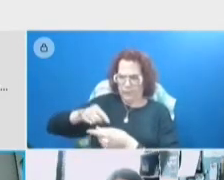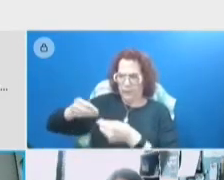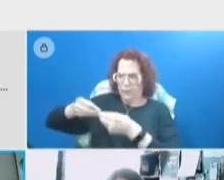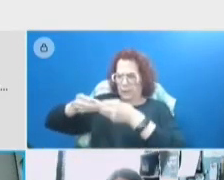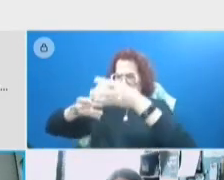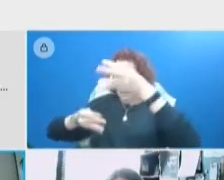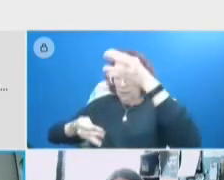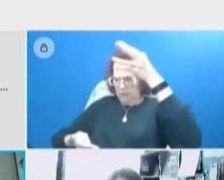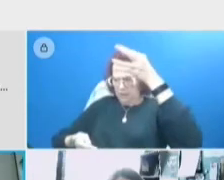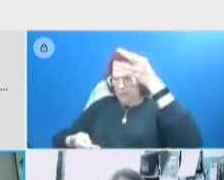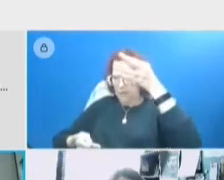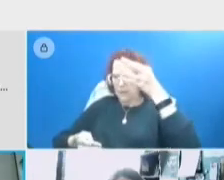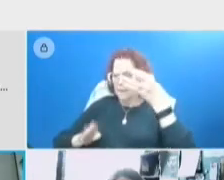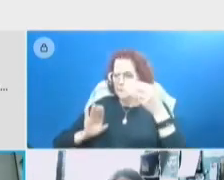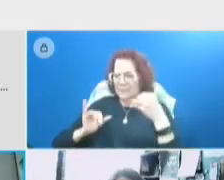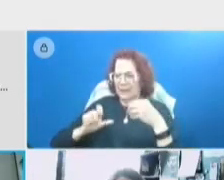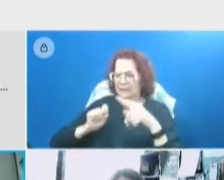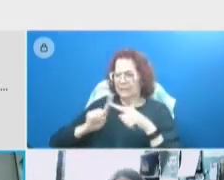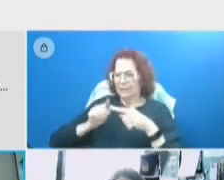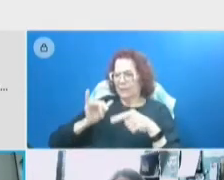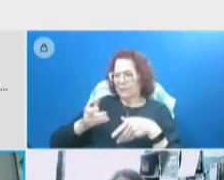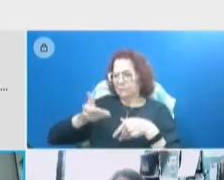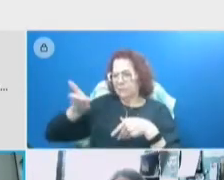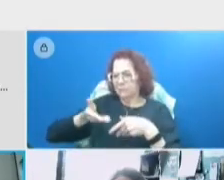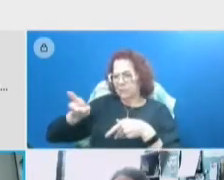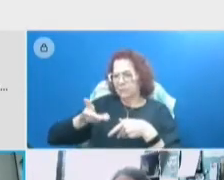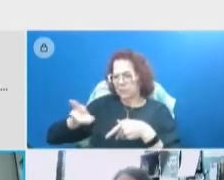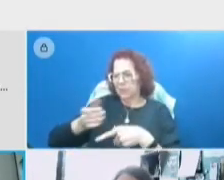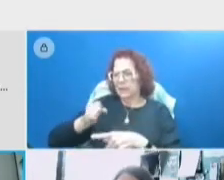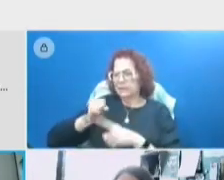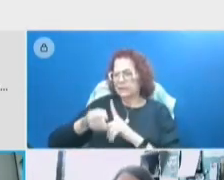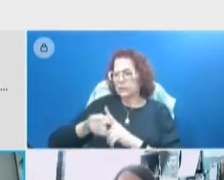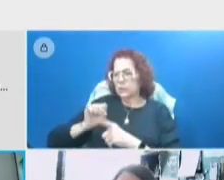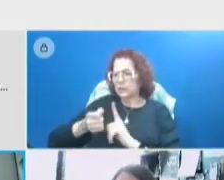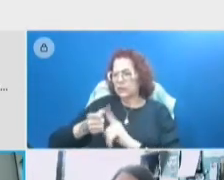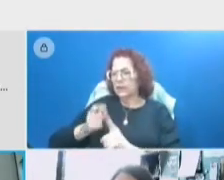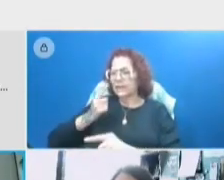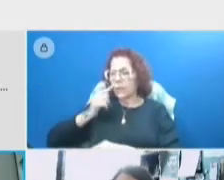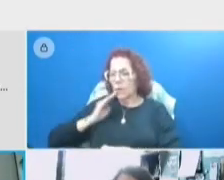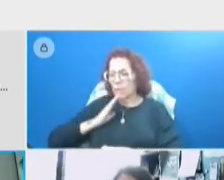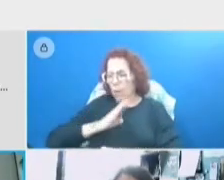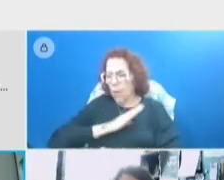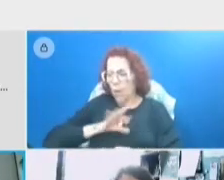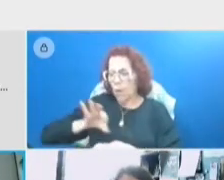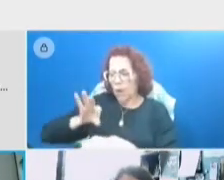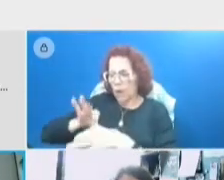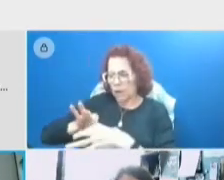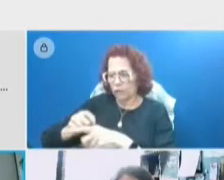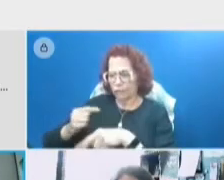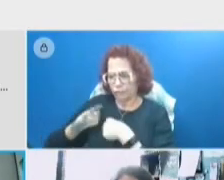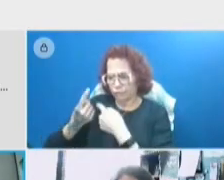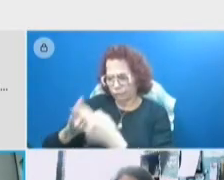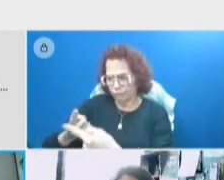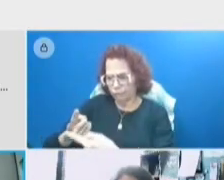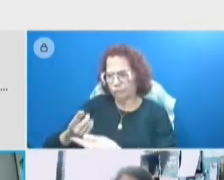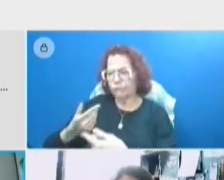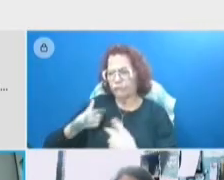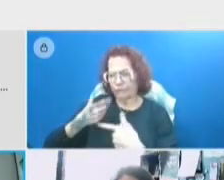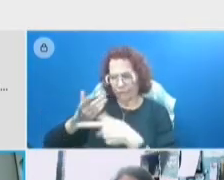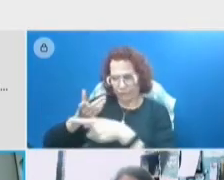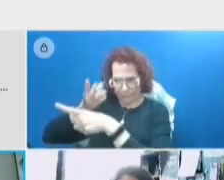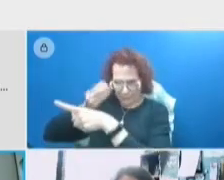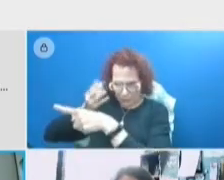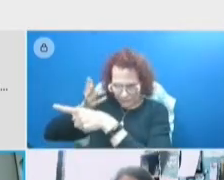is the situation that many boards of elections have found themselves in, where you have someone